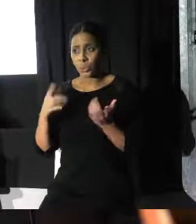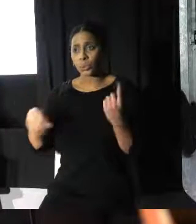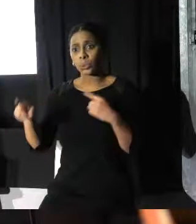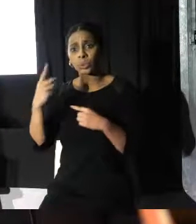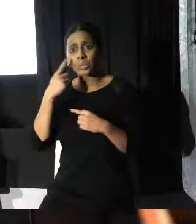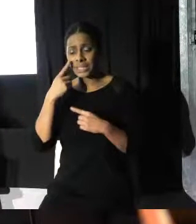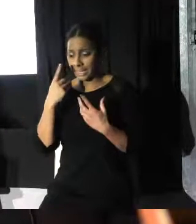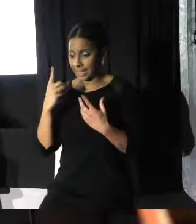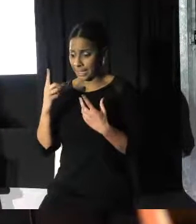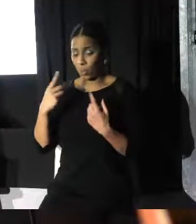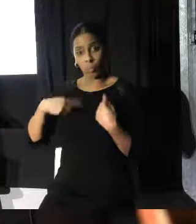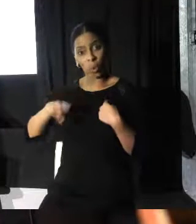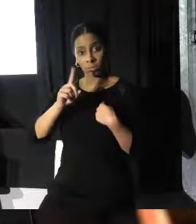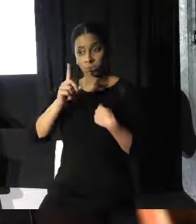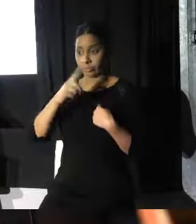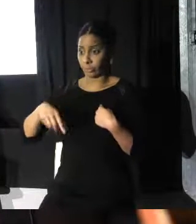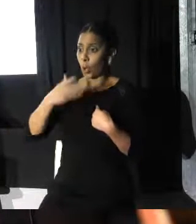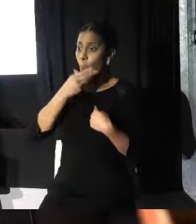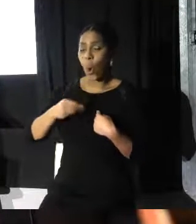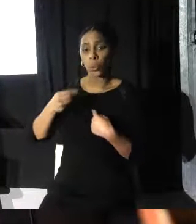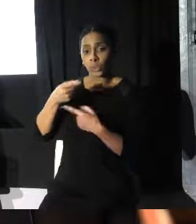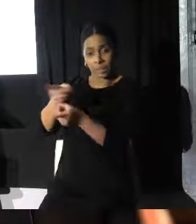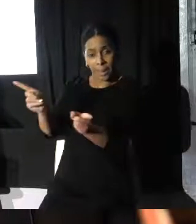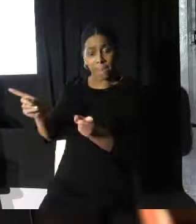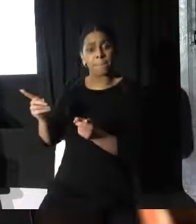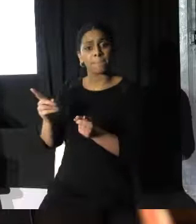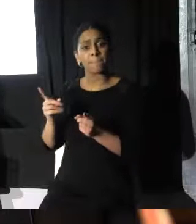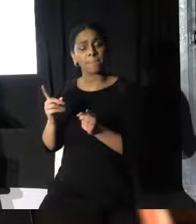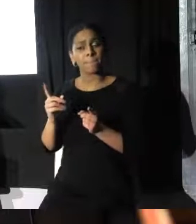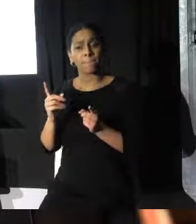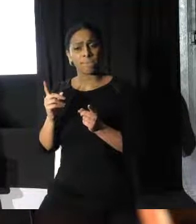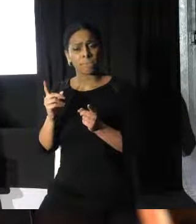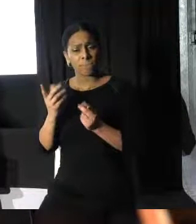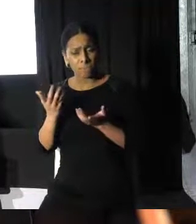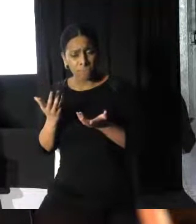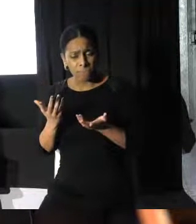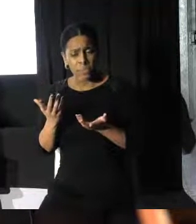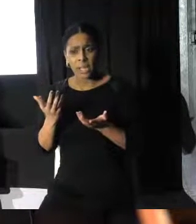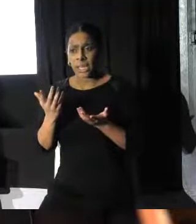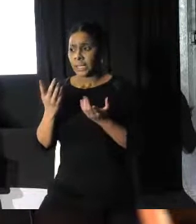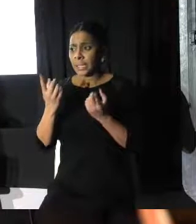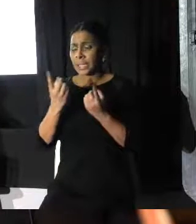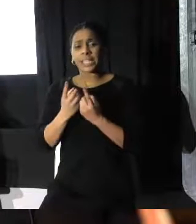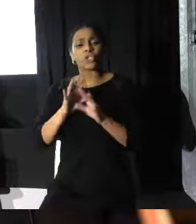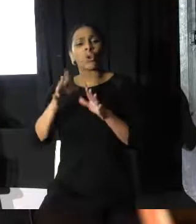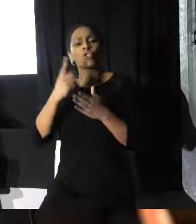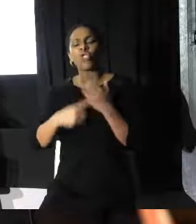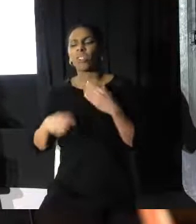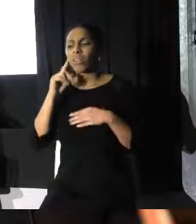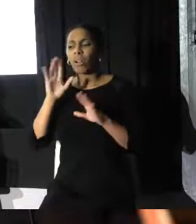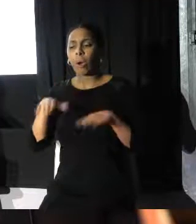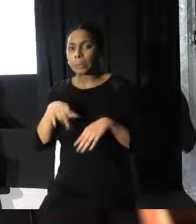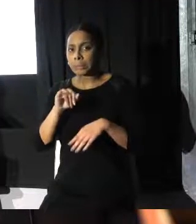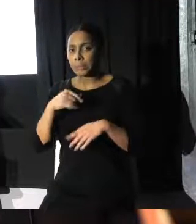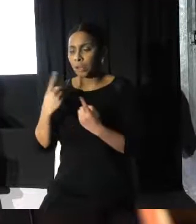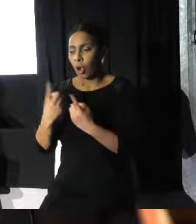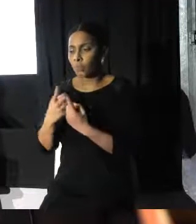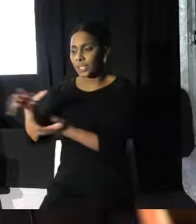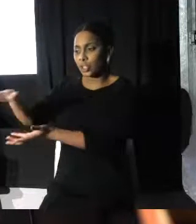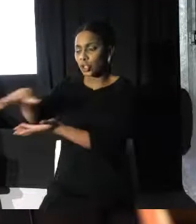outstanding debts, the things we're trying to take apart as not just being stolen objects, but being